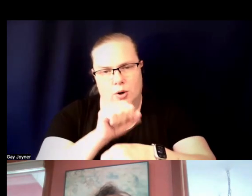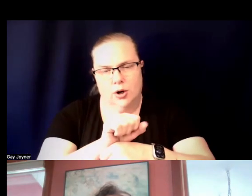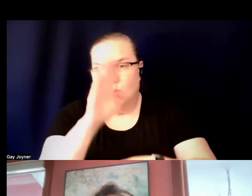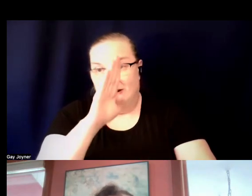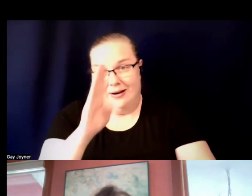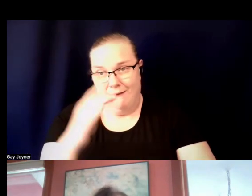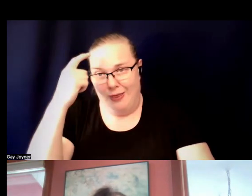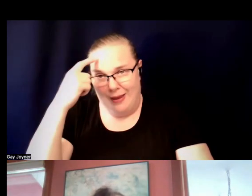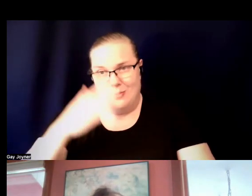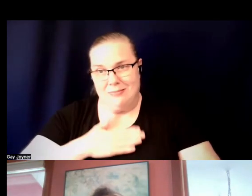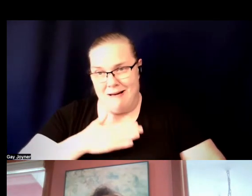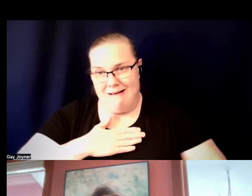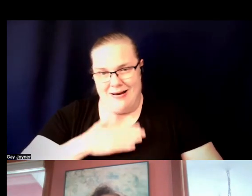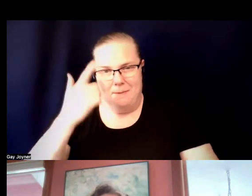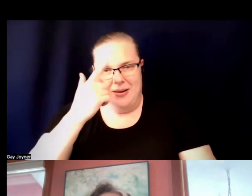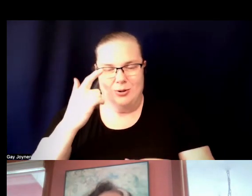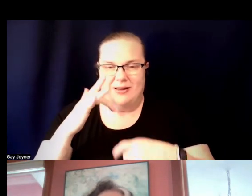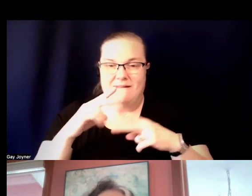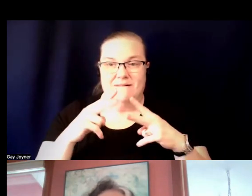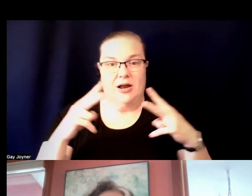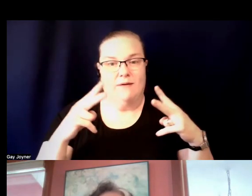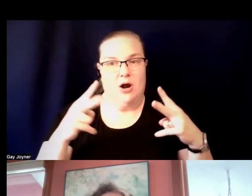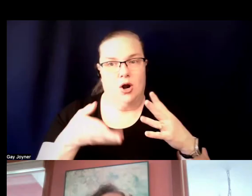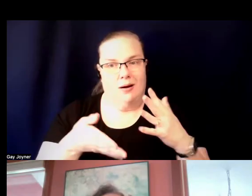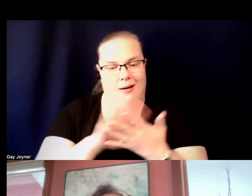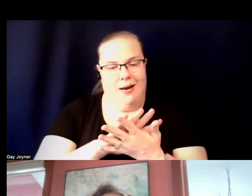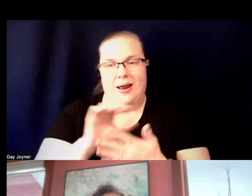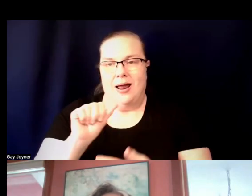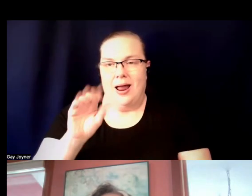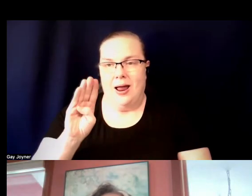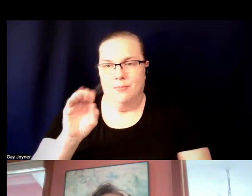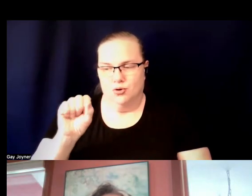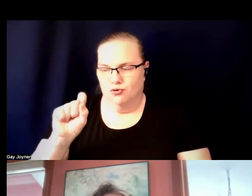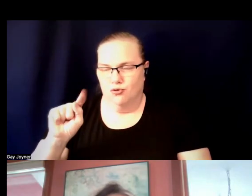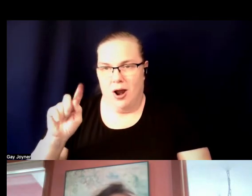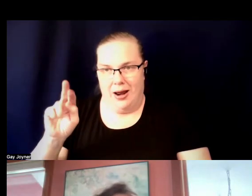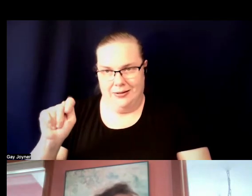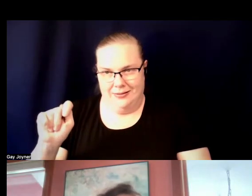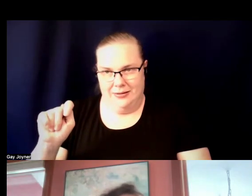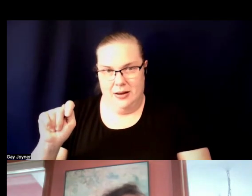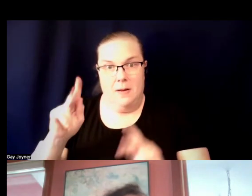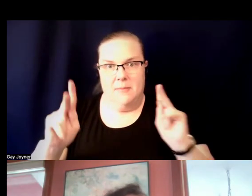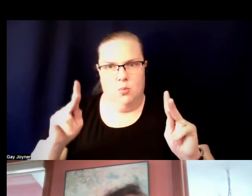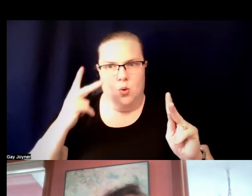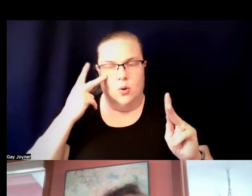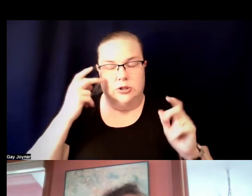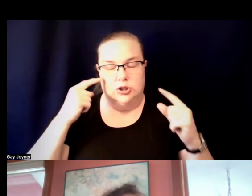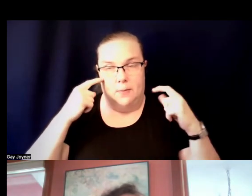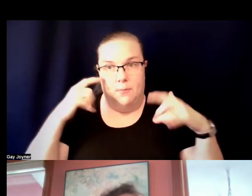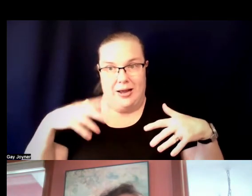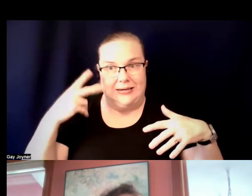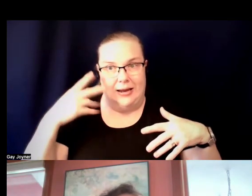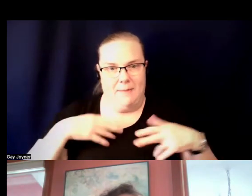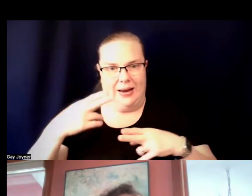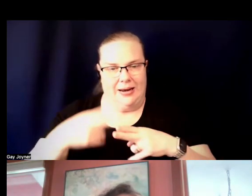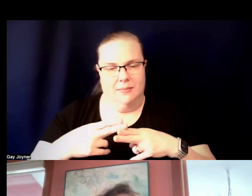mine because it was very, very abstract. People were very surprised to see my name on it. Excuse me, it's my